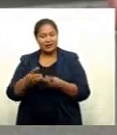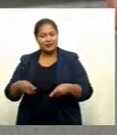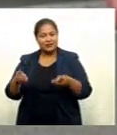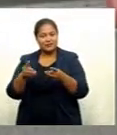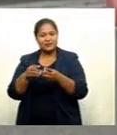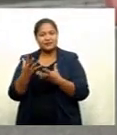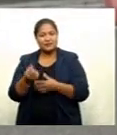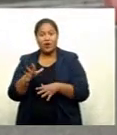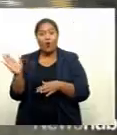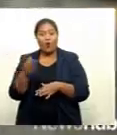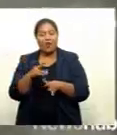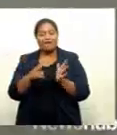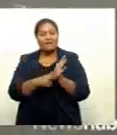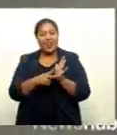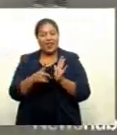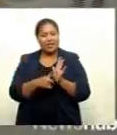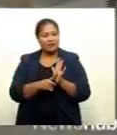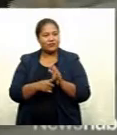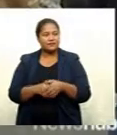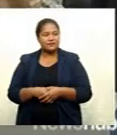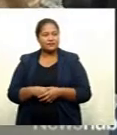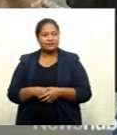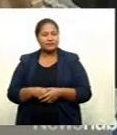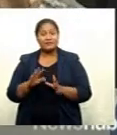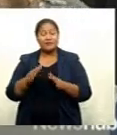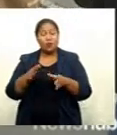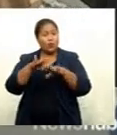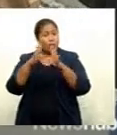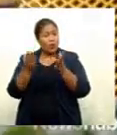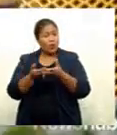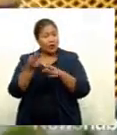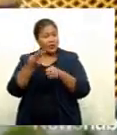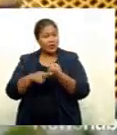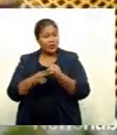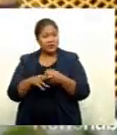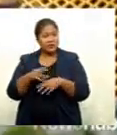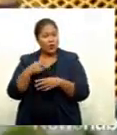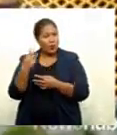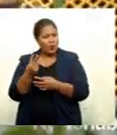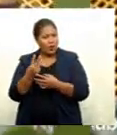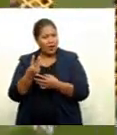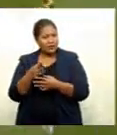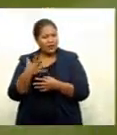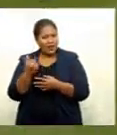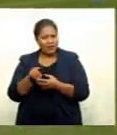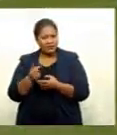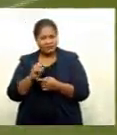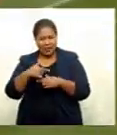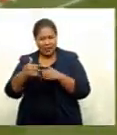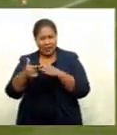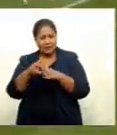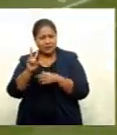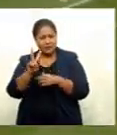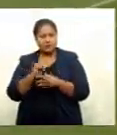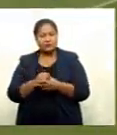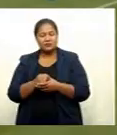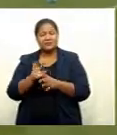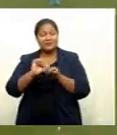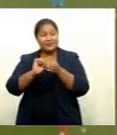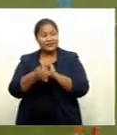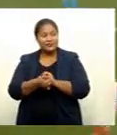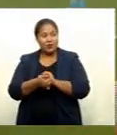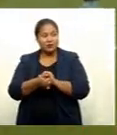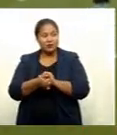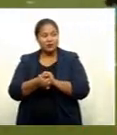in Walilevu. Coming up in world news, Wellington moves to alert level 2. And later in sports, Croatia